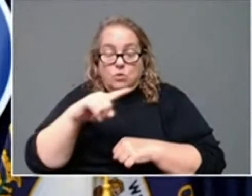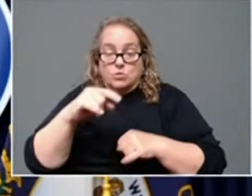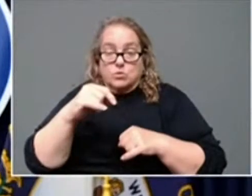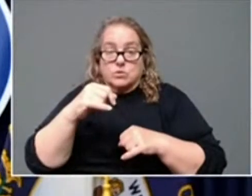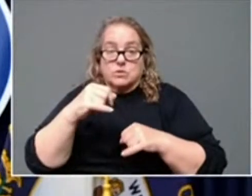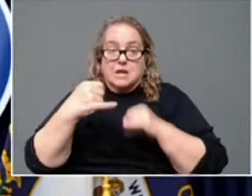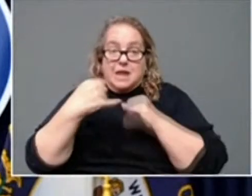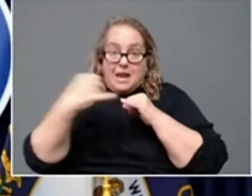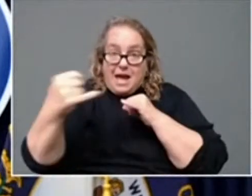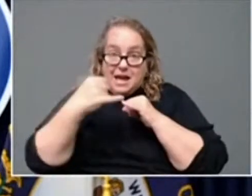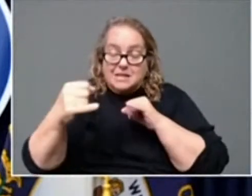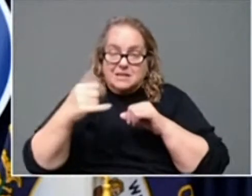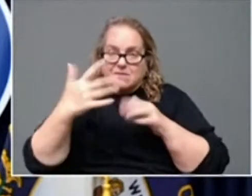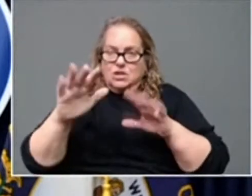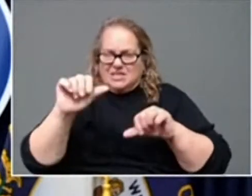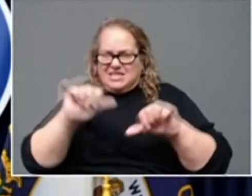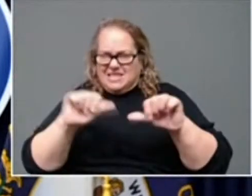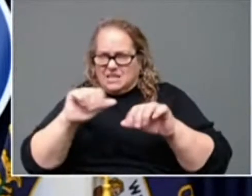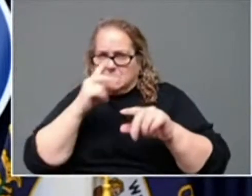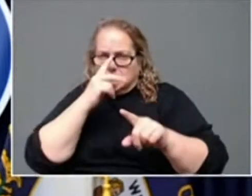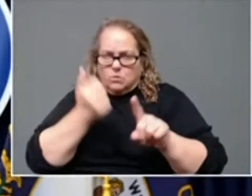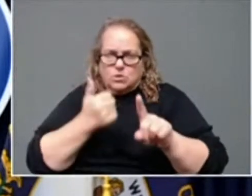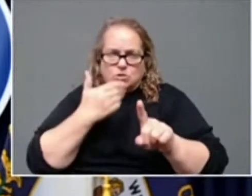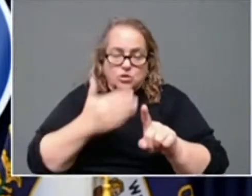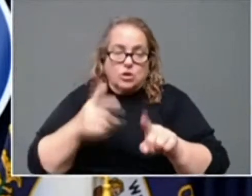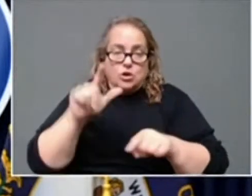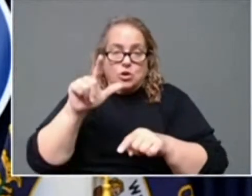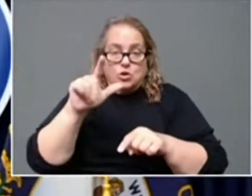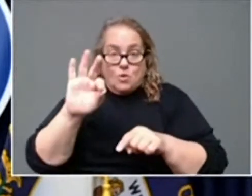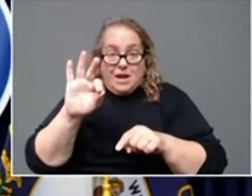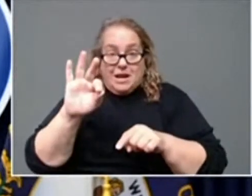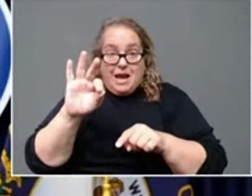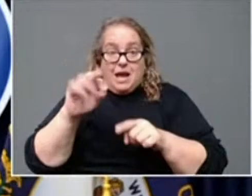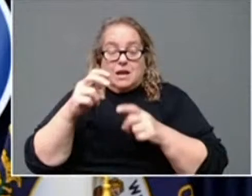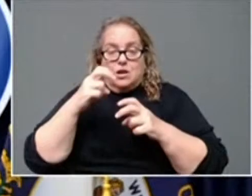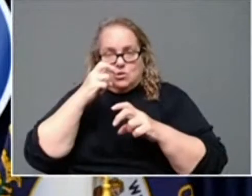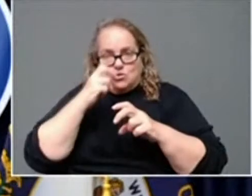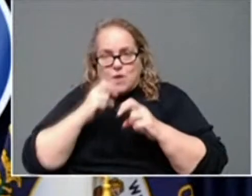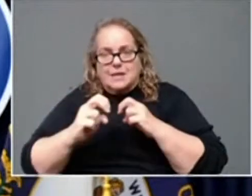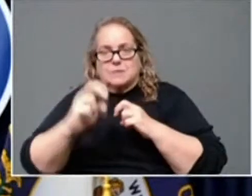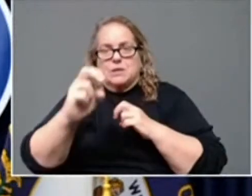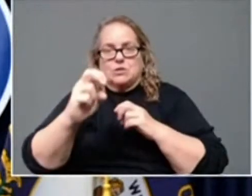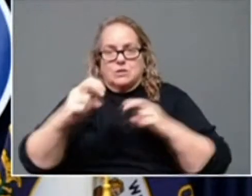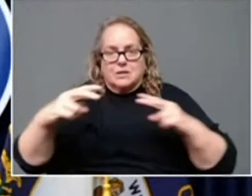state. Again, 29 transmission lines are down, and those are the large ones.